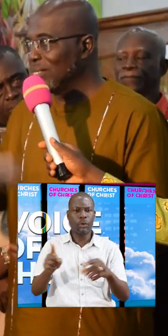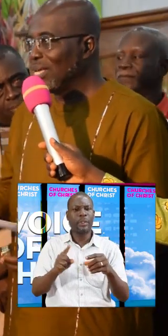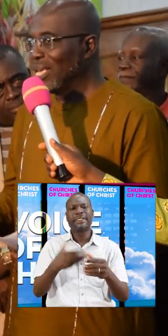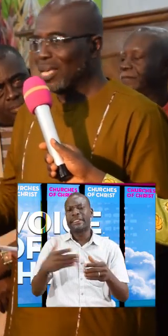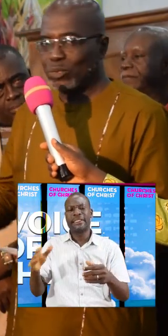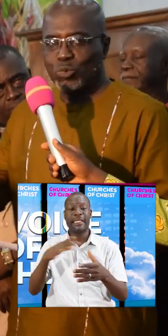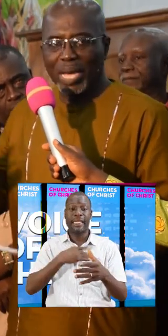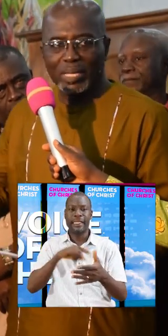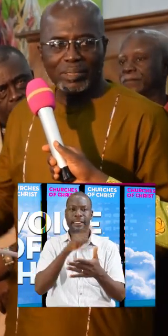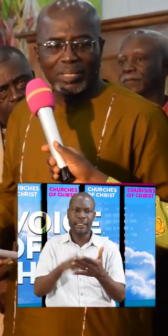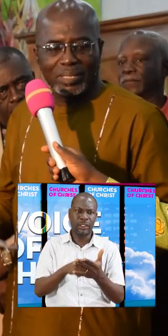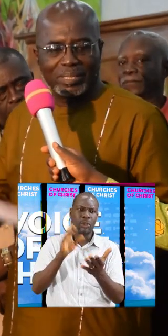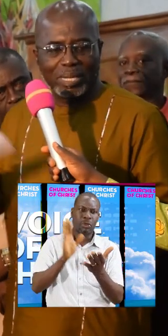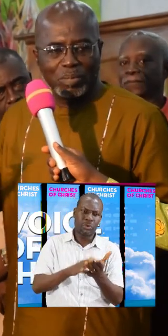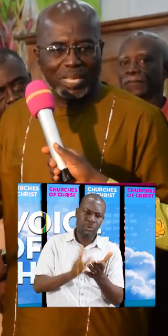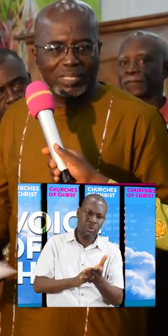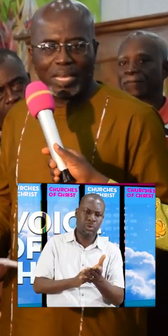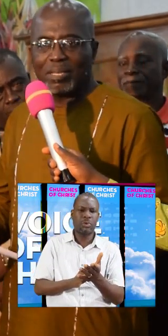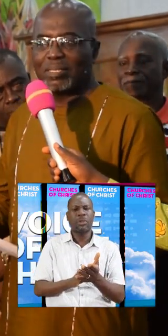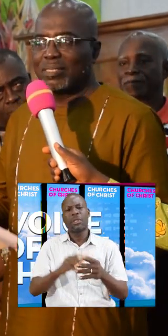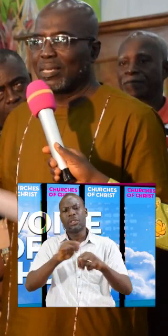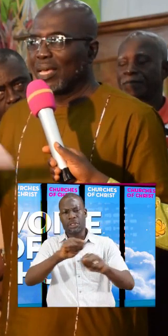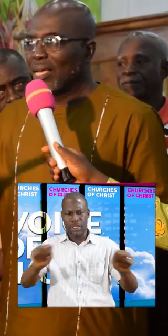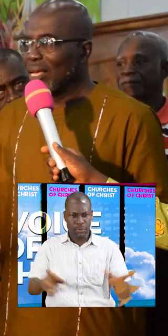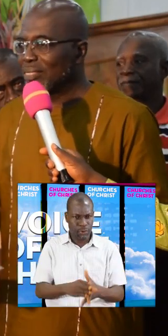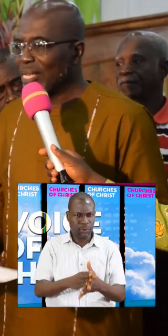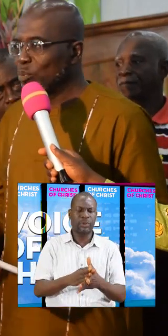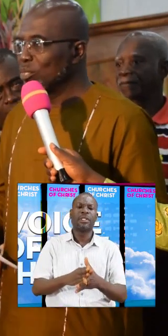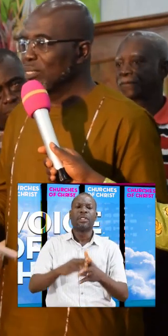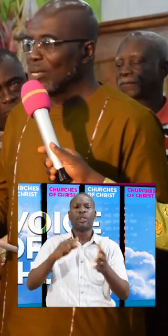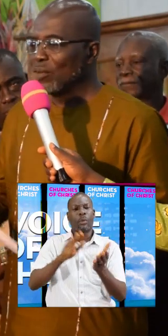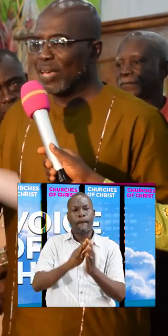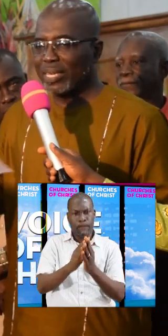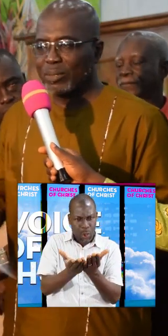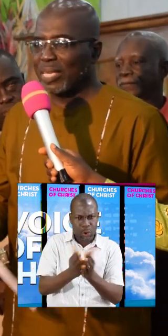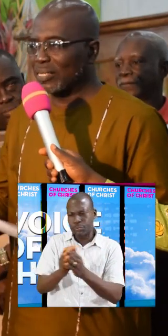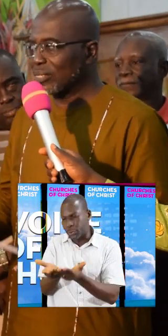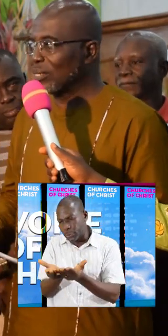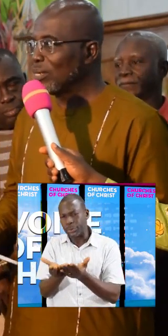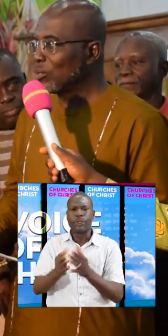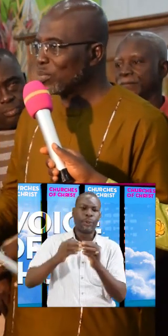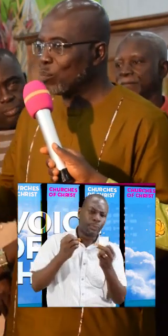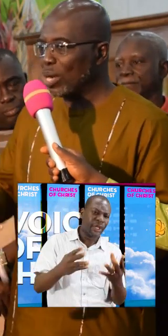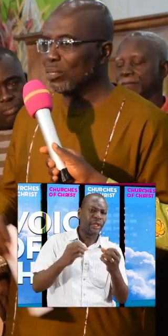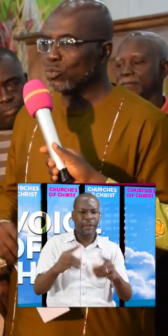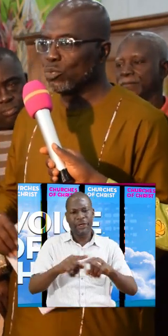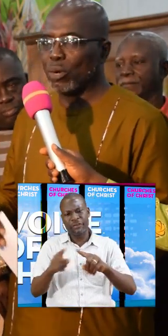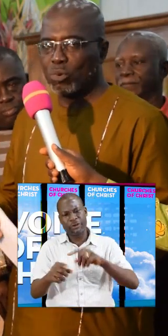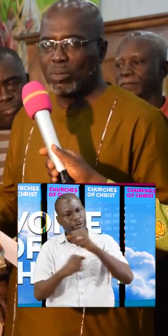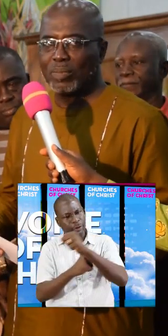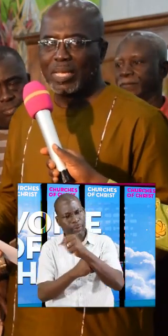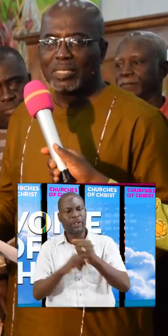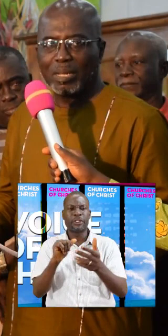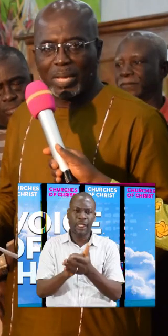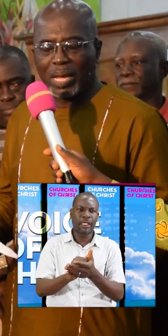say school dining tables and chairs textbooks, vehicles, etc. From the Abua schools are